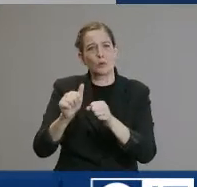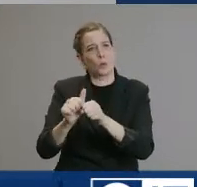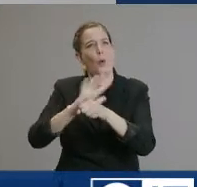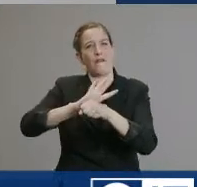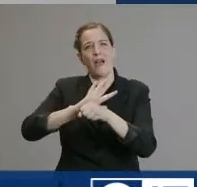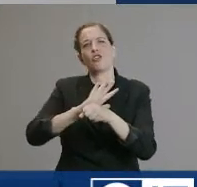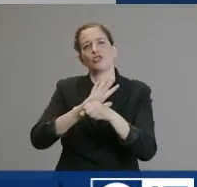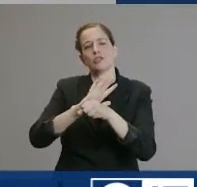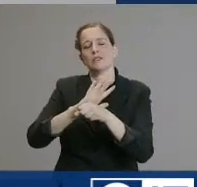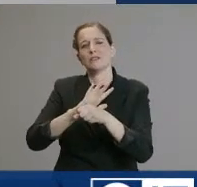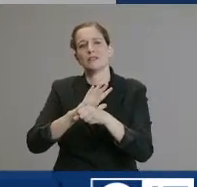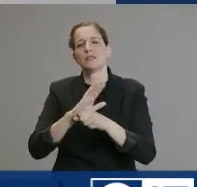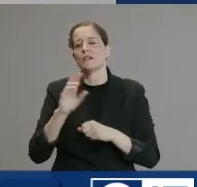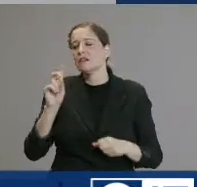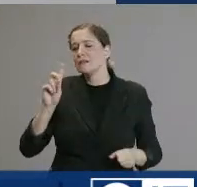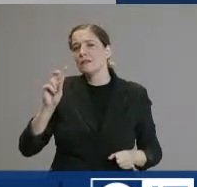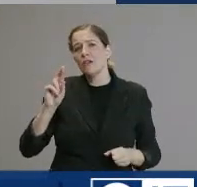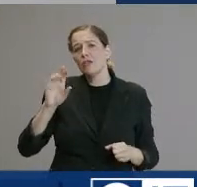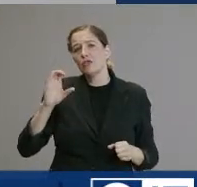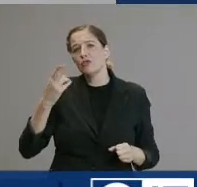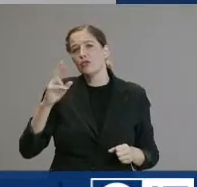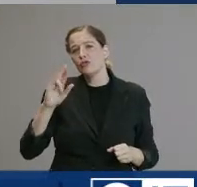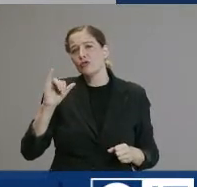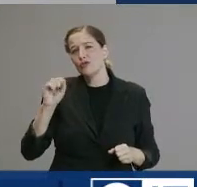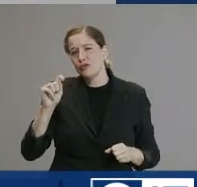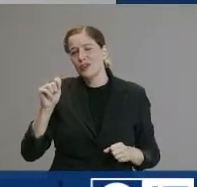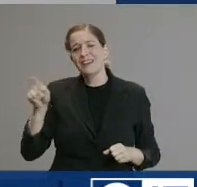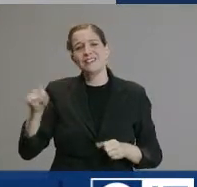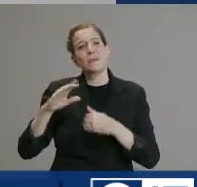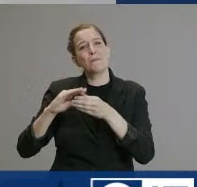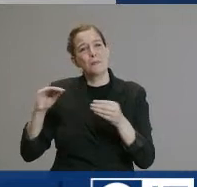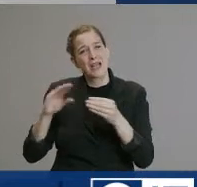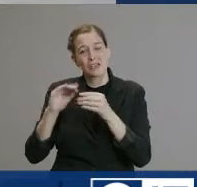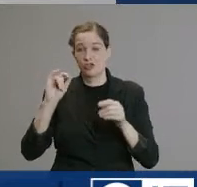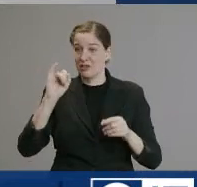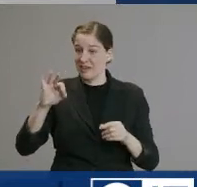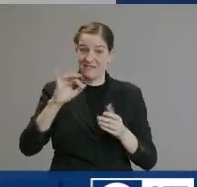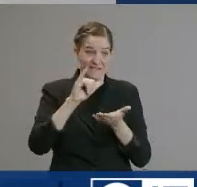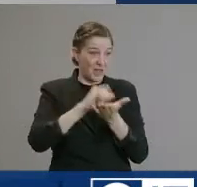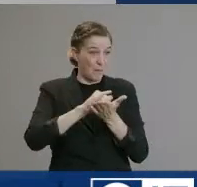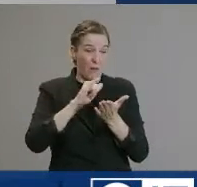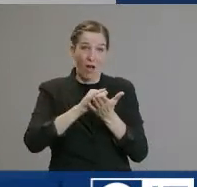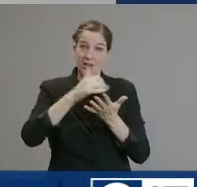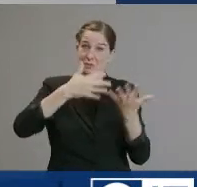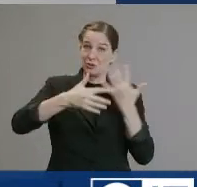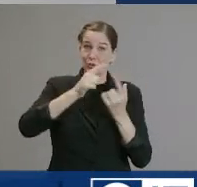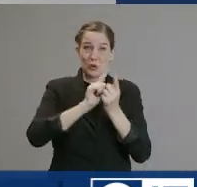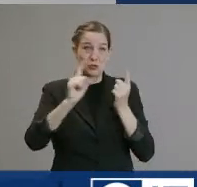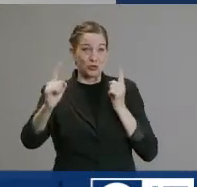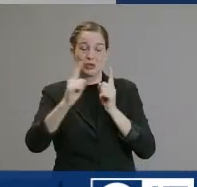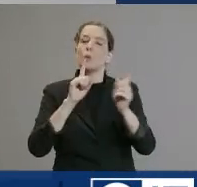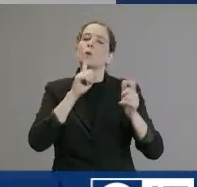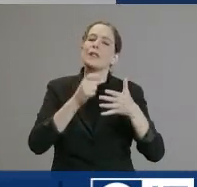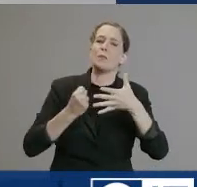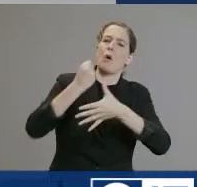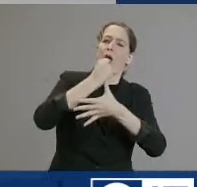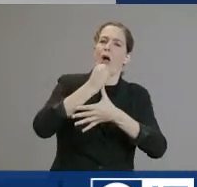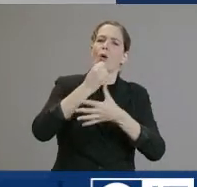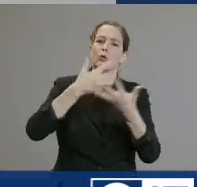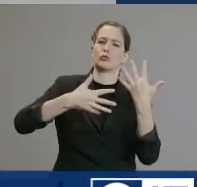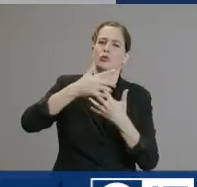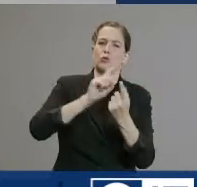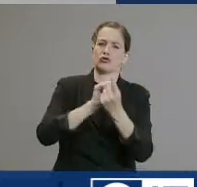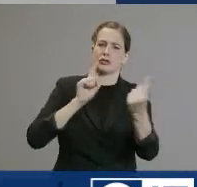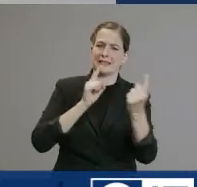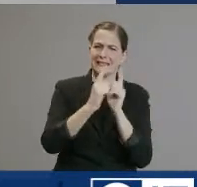about when you can't social distance, first and foremost, social distance, but the face covering, washing your hands,